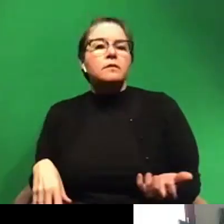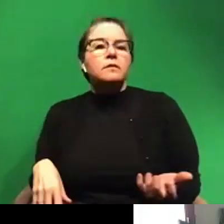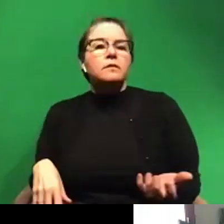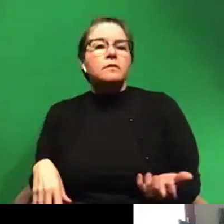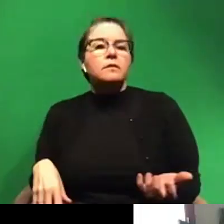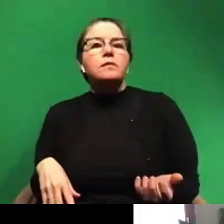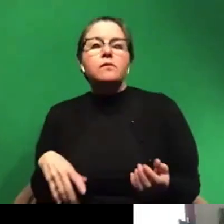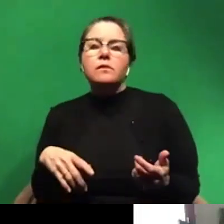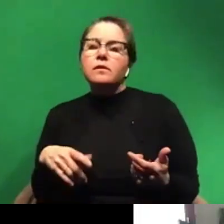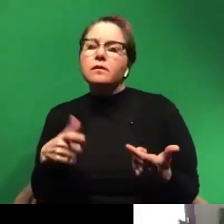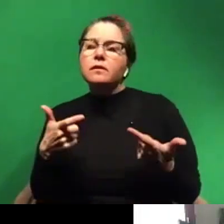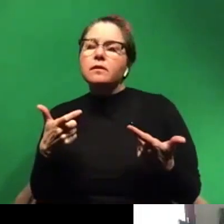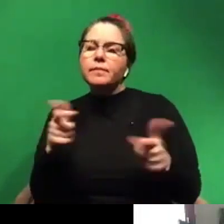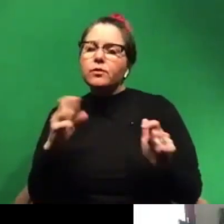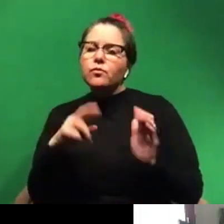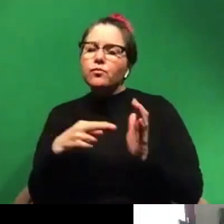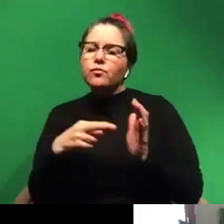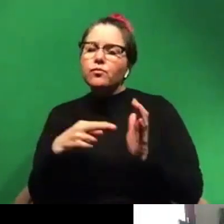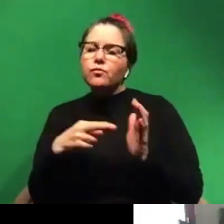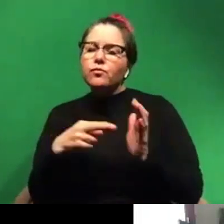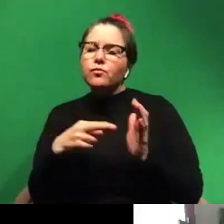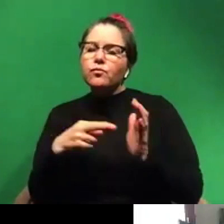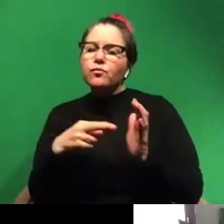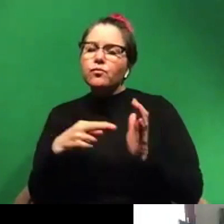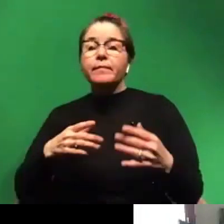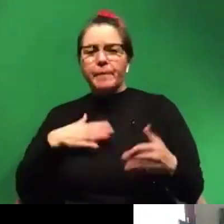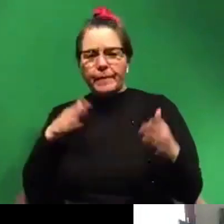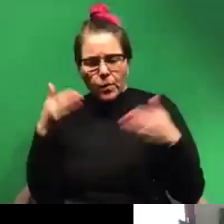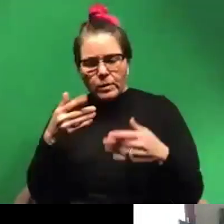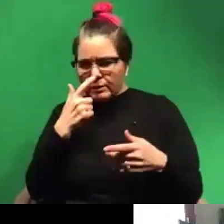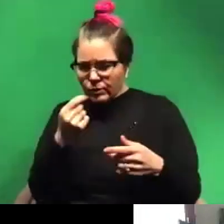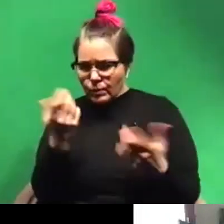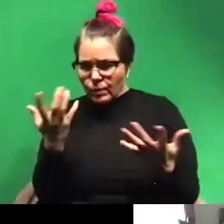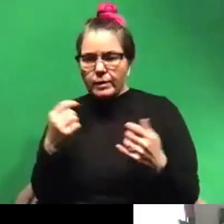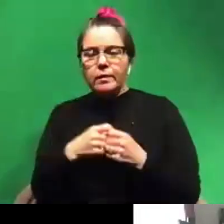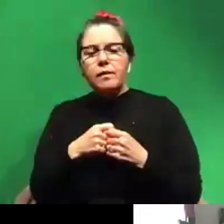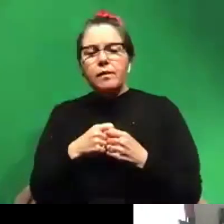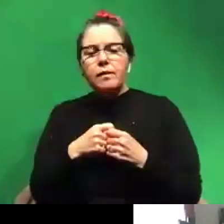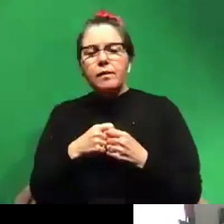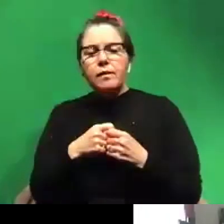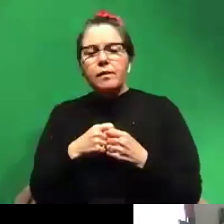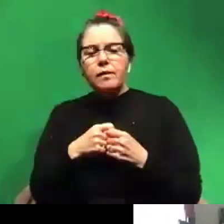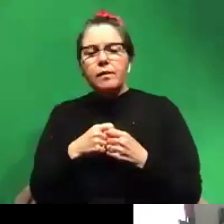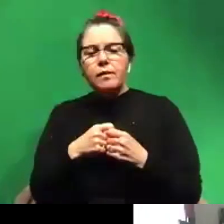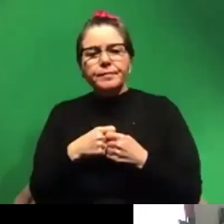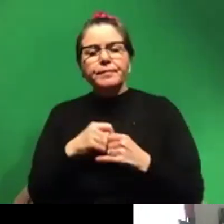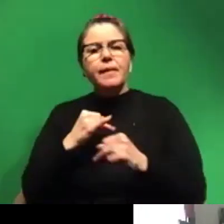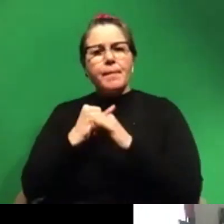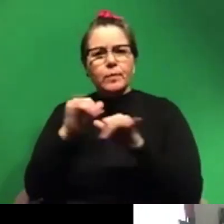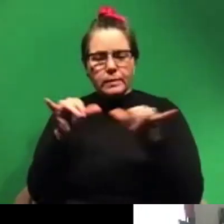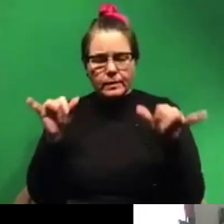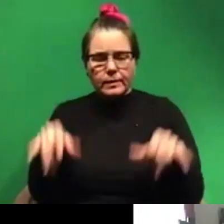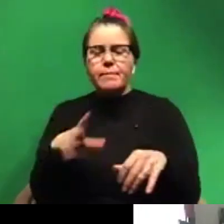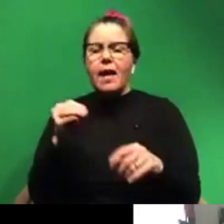roles. The ones we're most interested in are the immune system and then stimulation